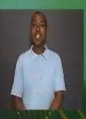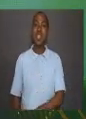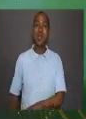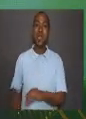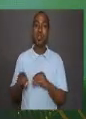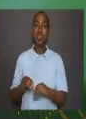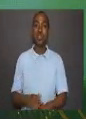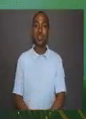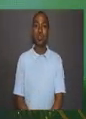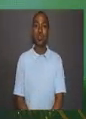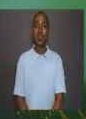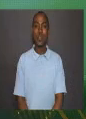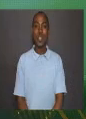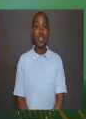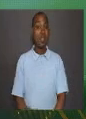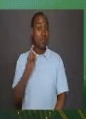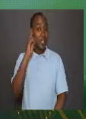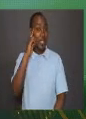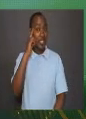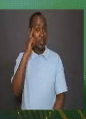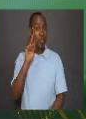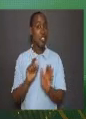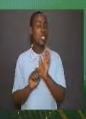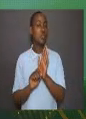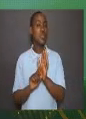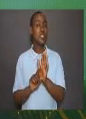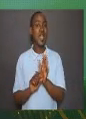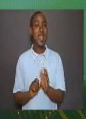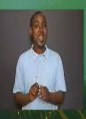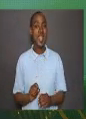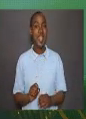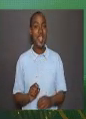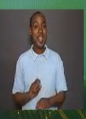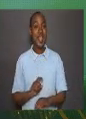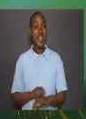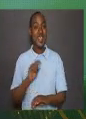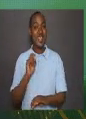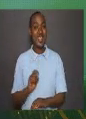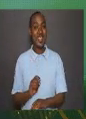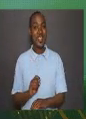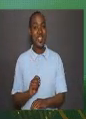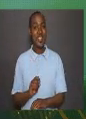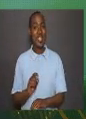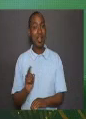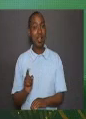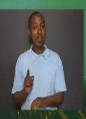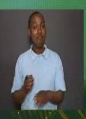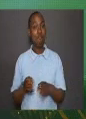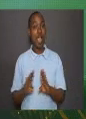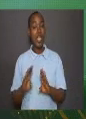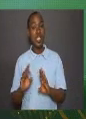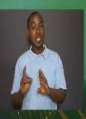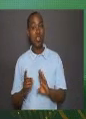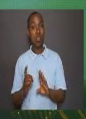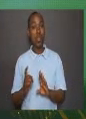Students, can you think of an example of a time when you witnessed a person